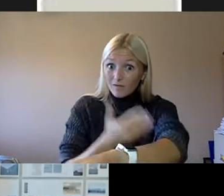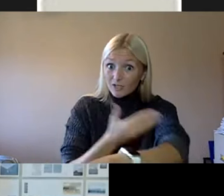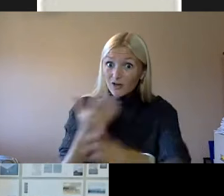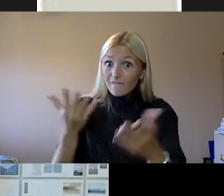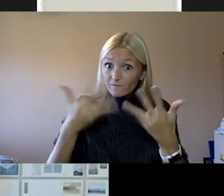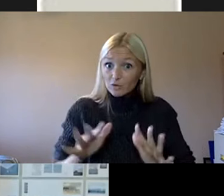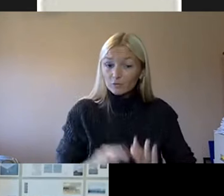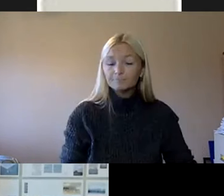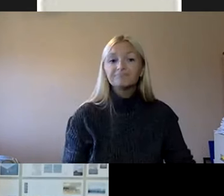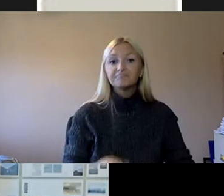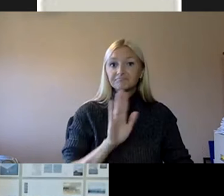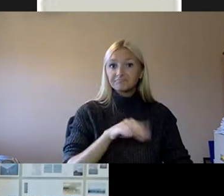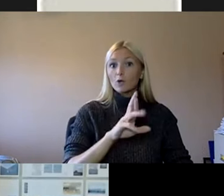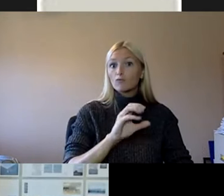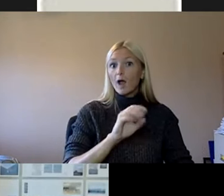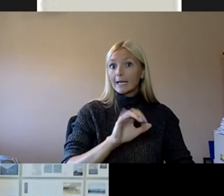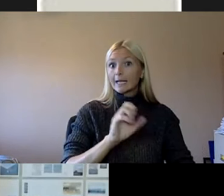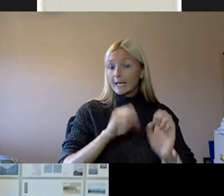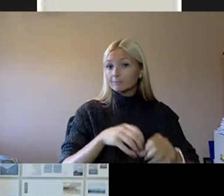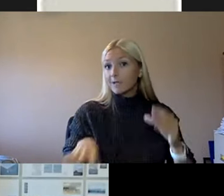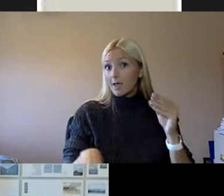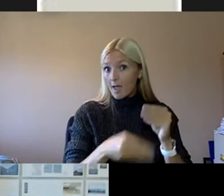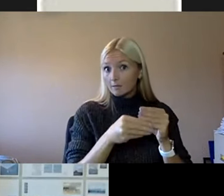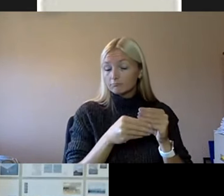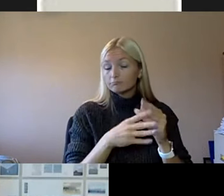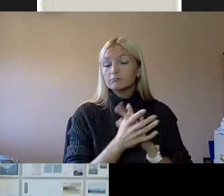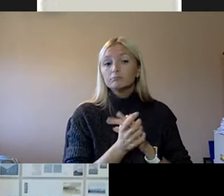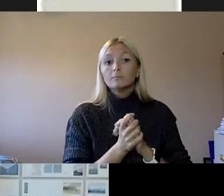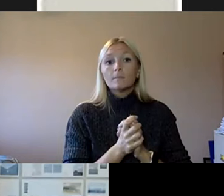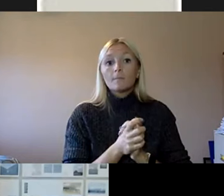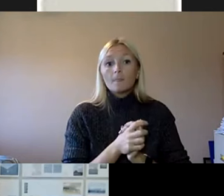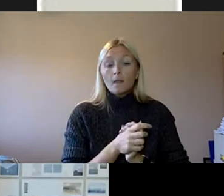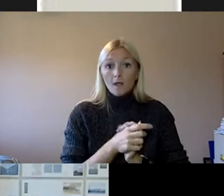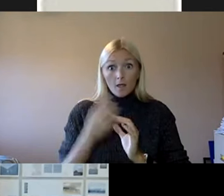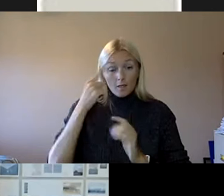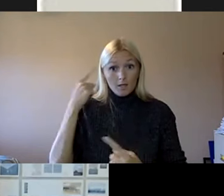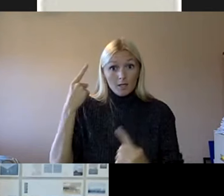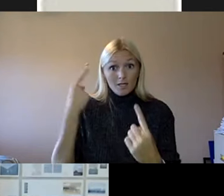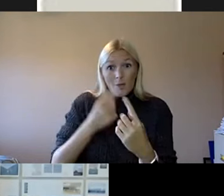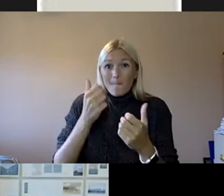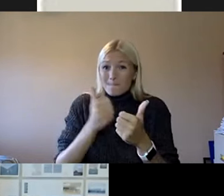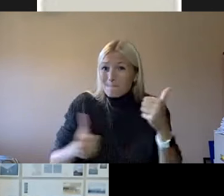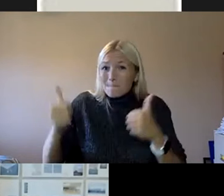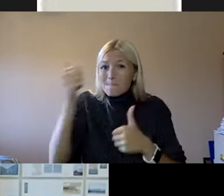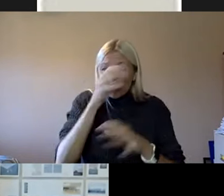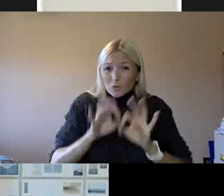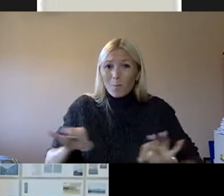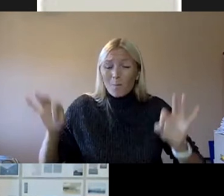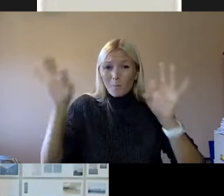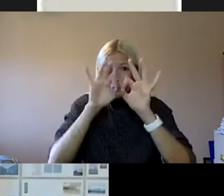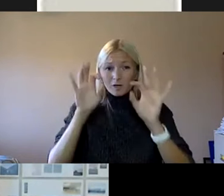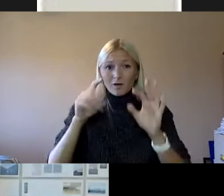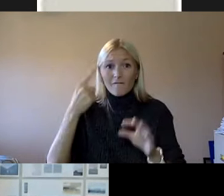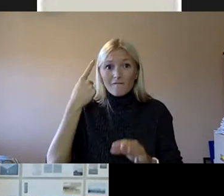Yeah, Ronnie can add to it, and Dominique too, if he has any thoughts on this. I think that the key, most important thing way for them